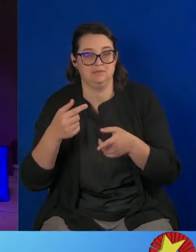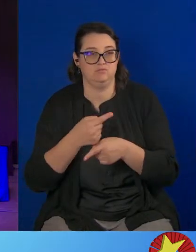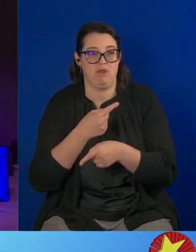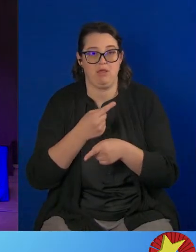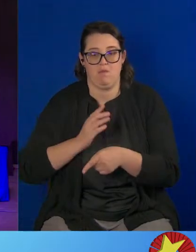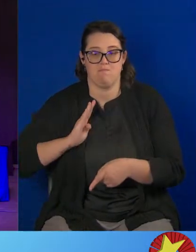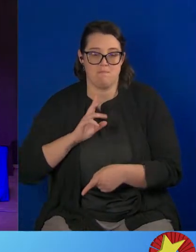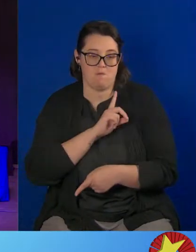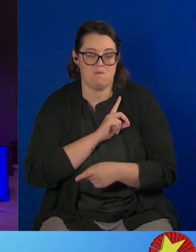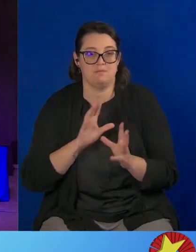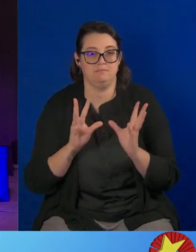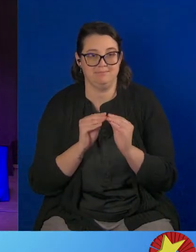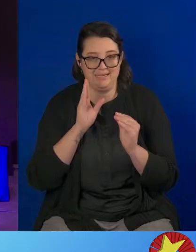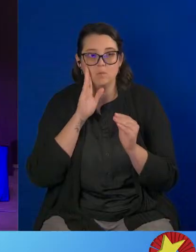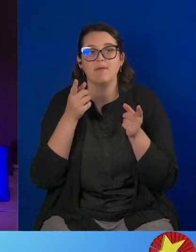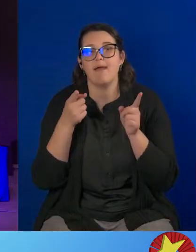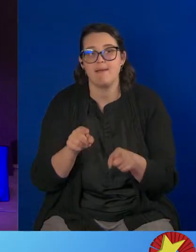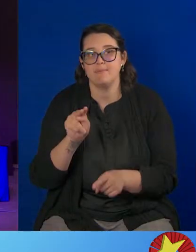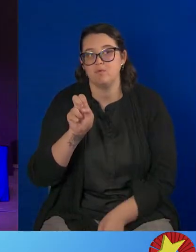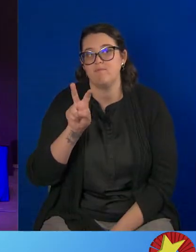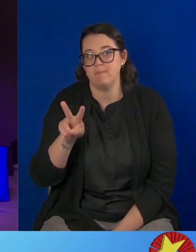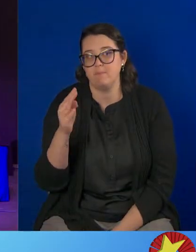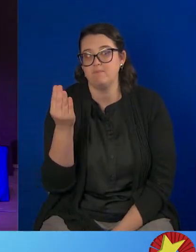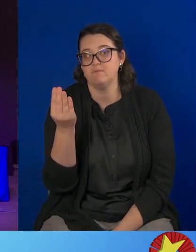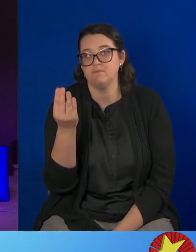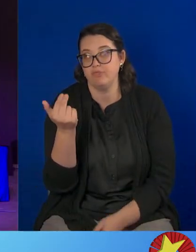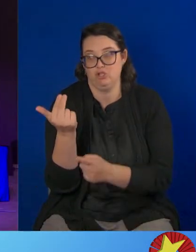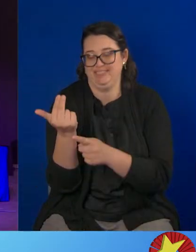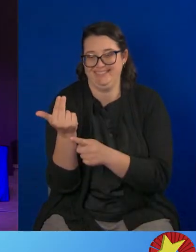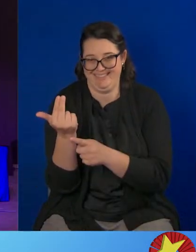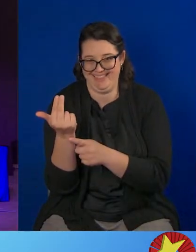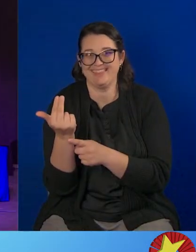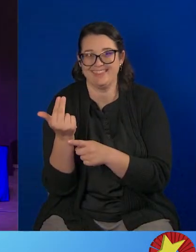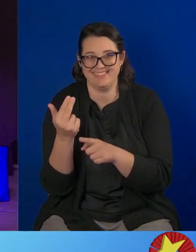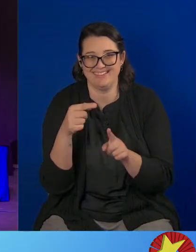be held November 13th in Tucson.